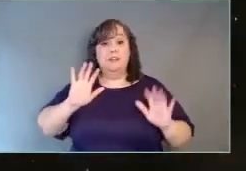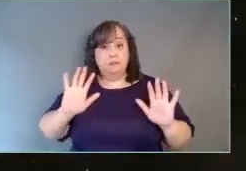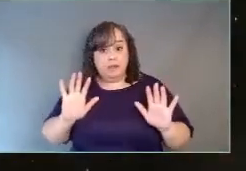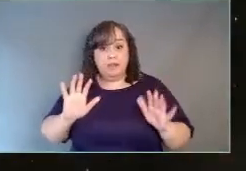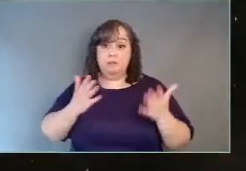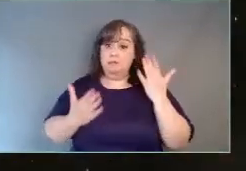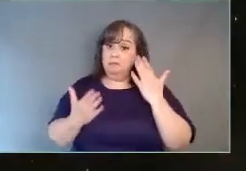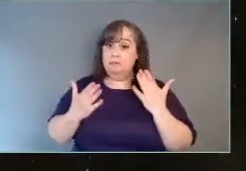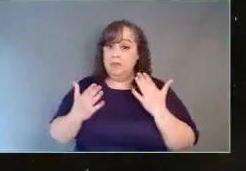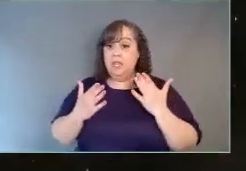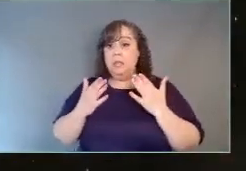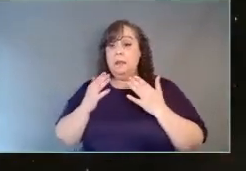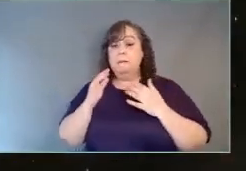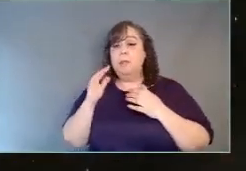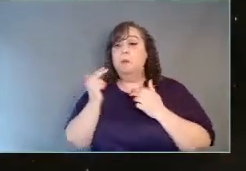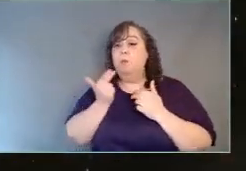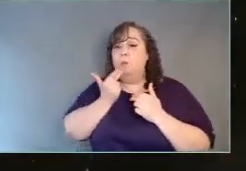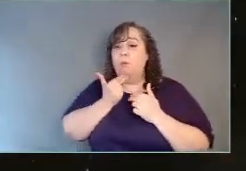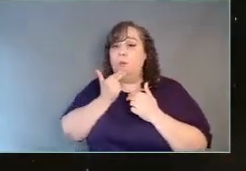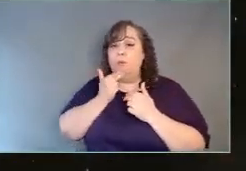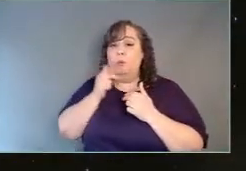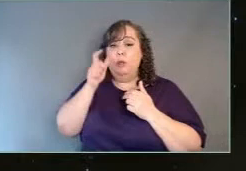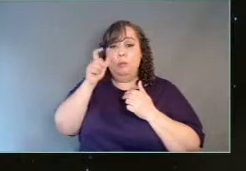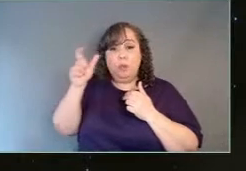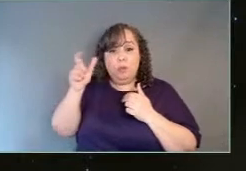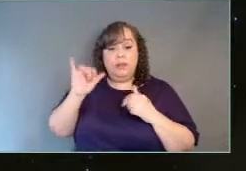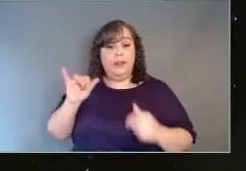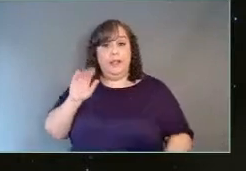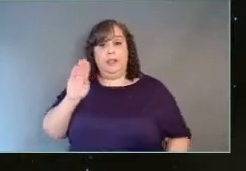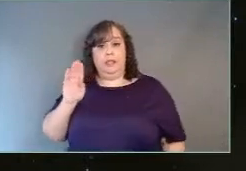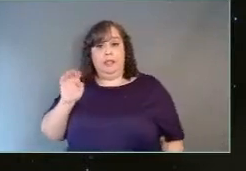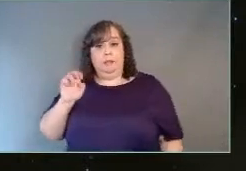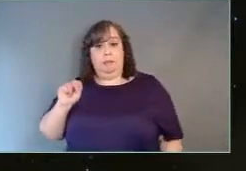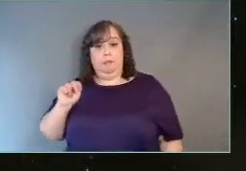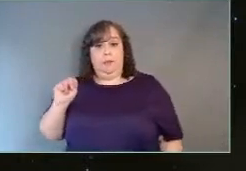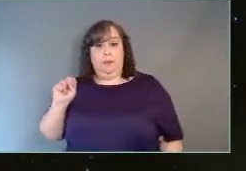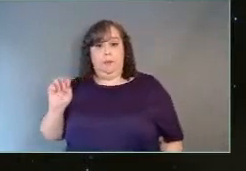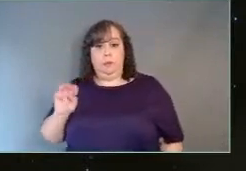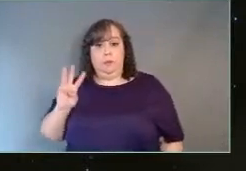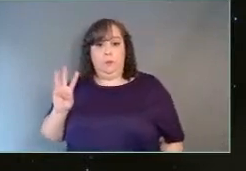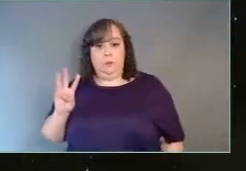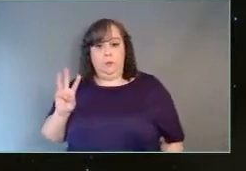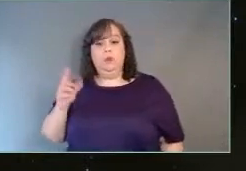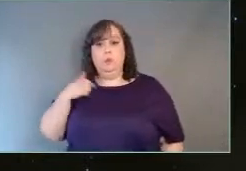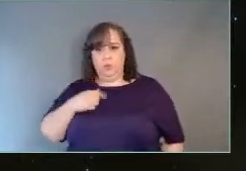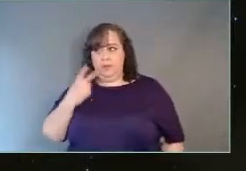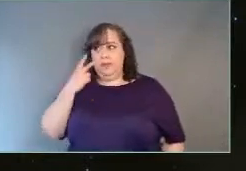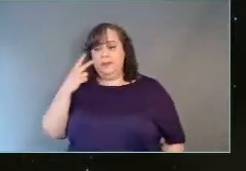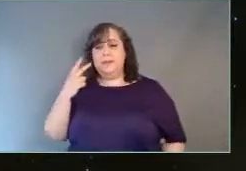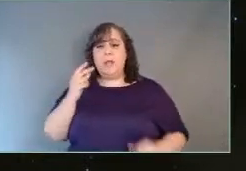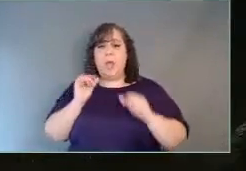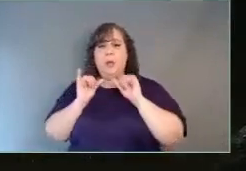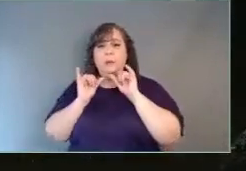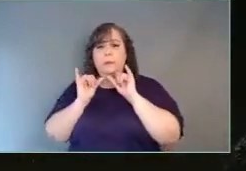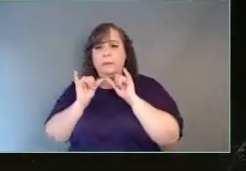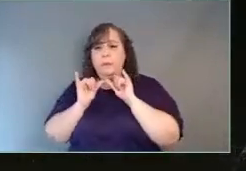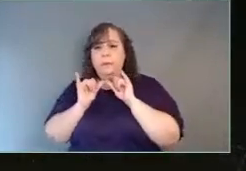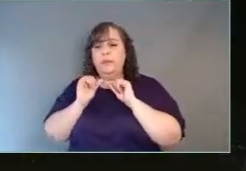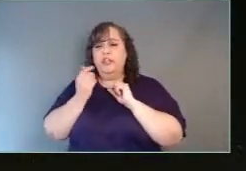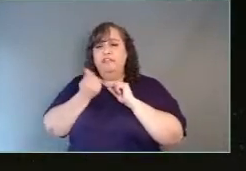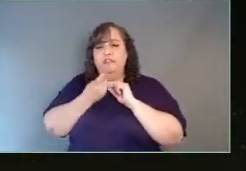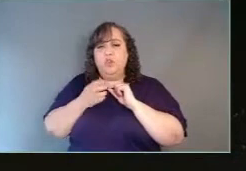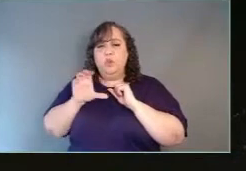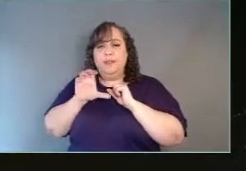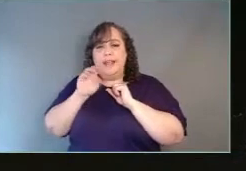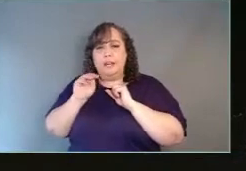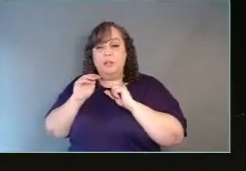small moons. In the case of Bennu, we saw many particles just a couple centimeters across orbiting around it in its